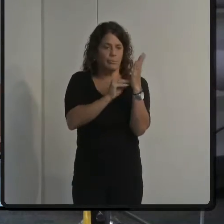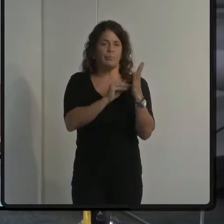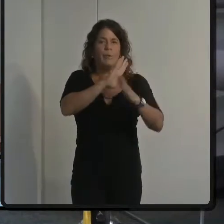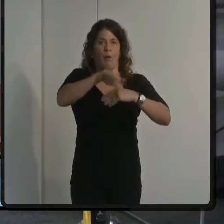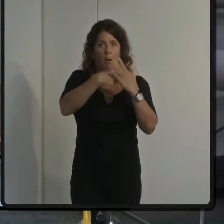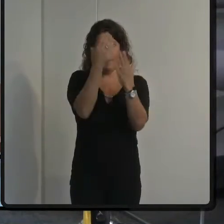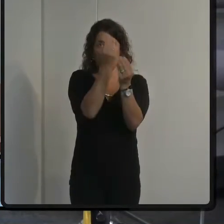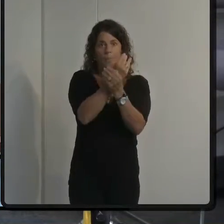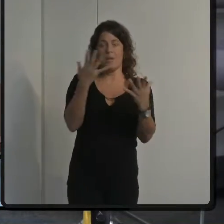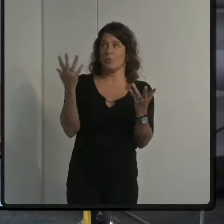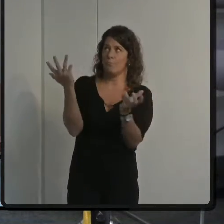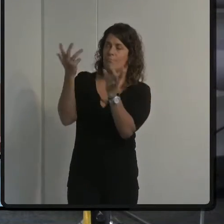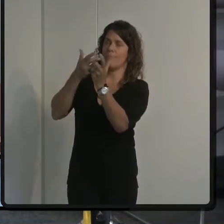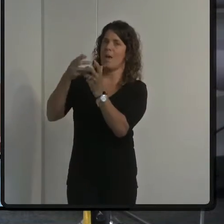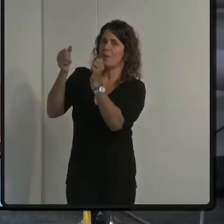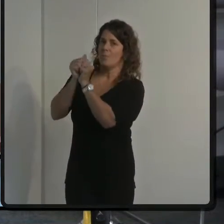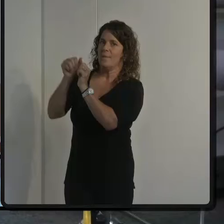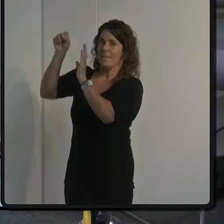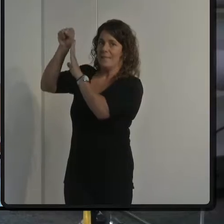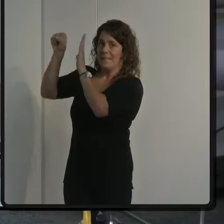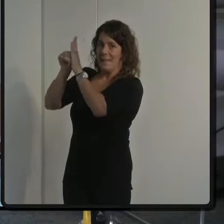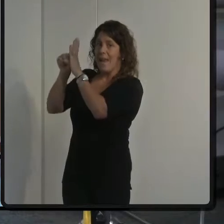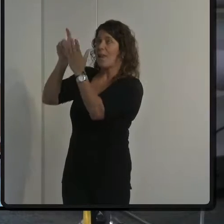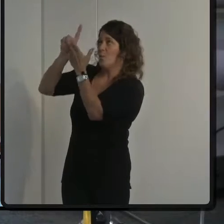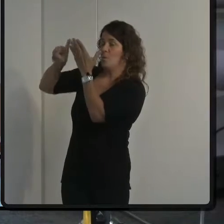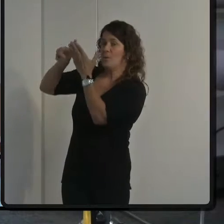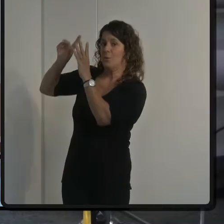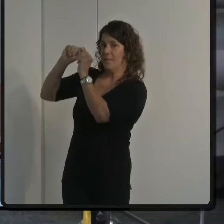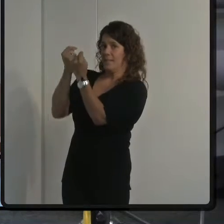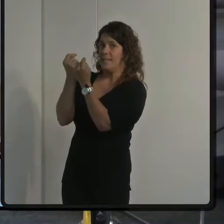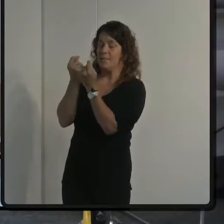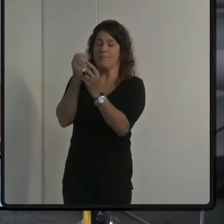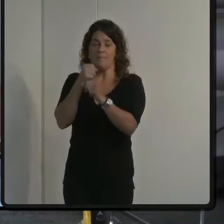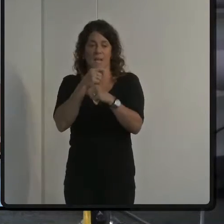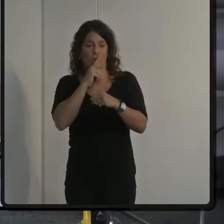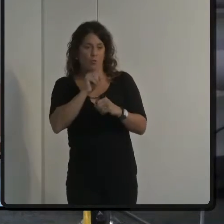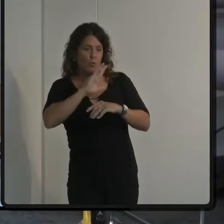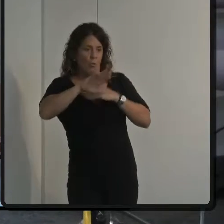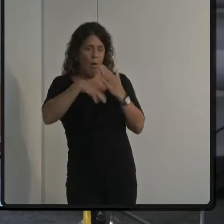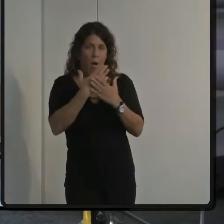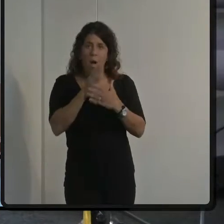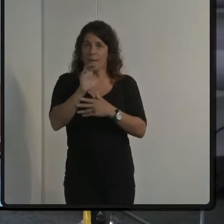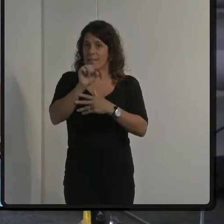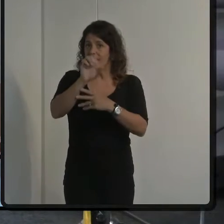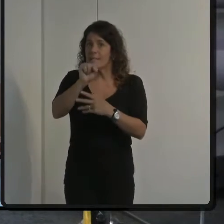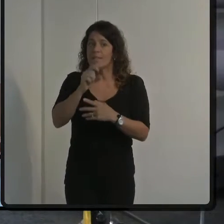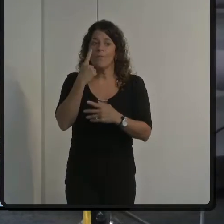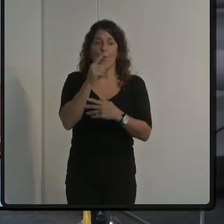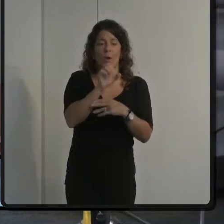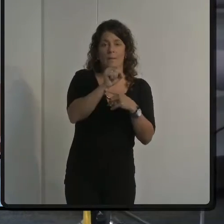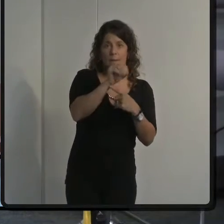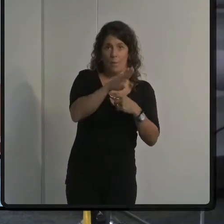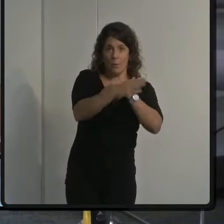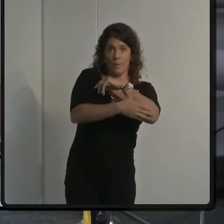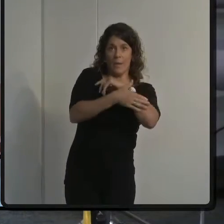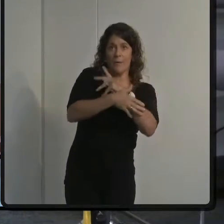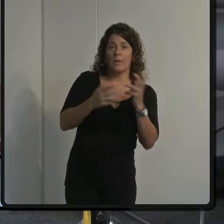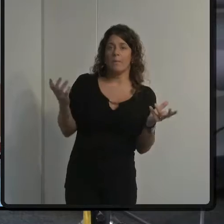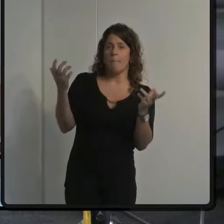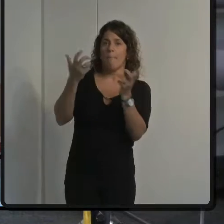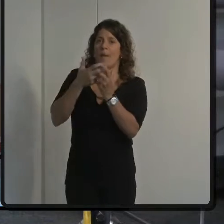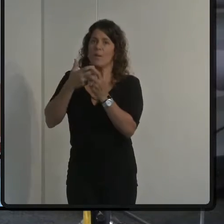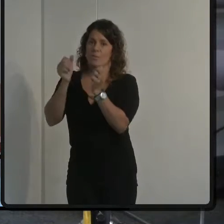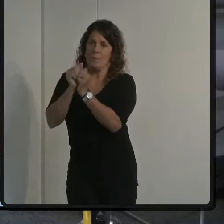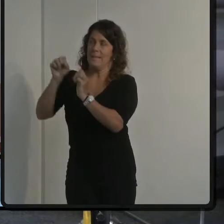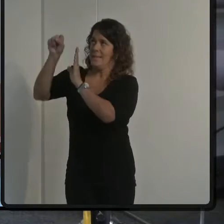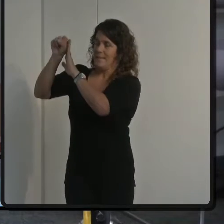the state epidemiology team to make sure that all the cases attributable to Santa Barbara have been properly